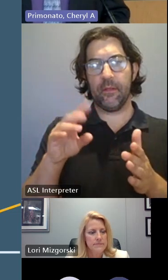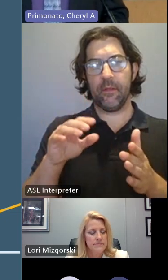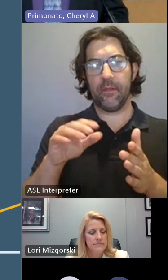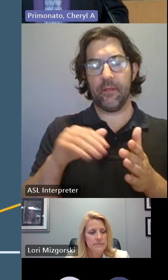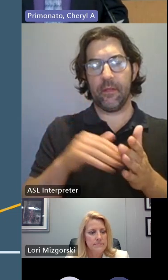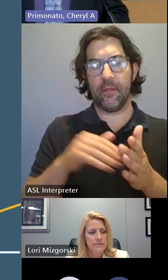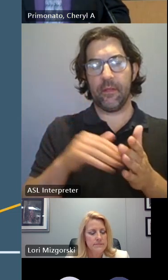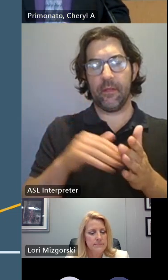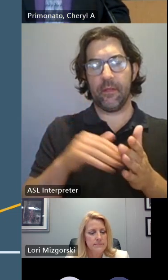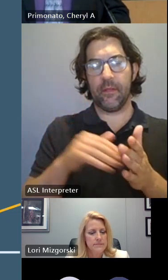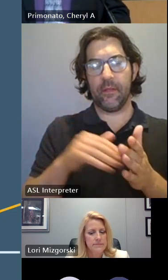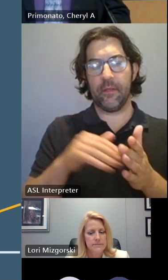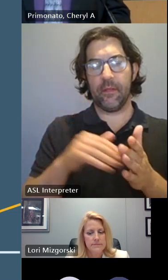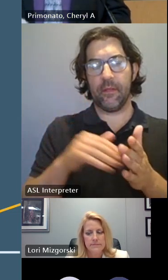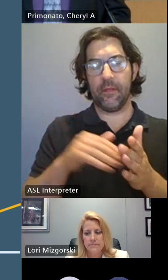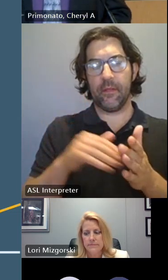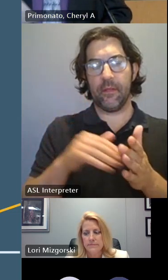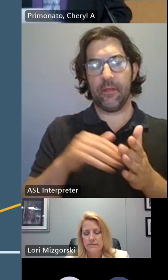$16,146,035.